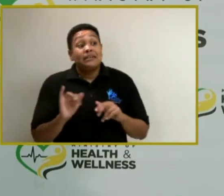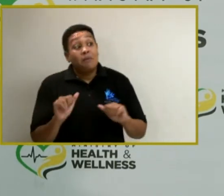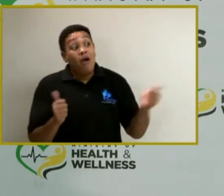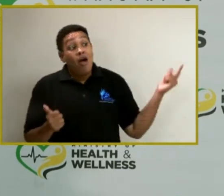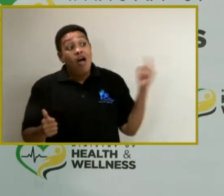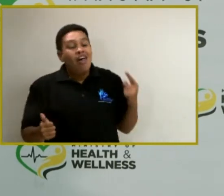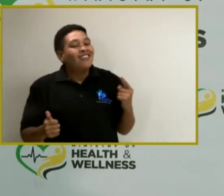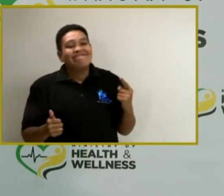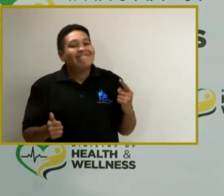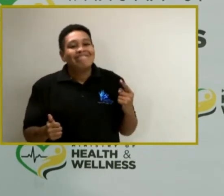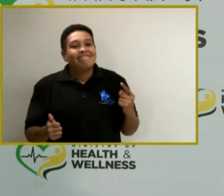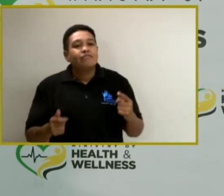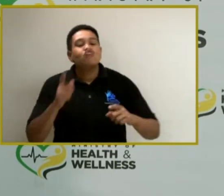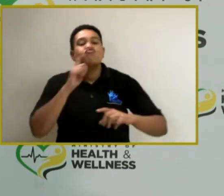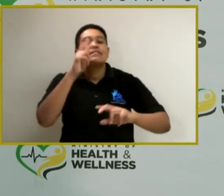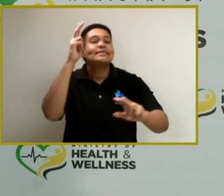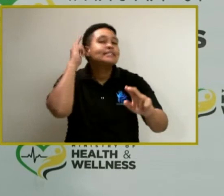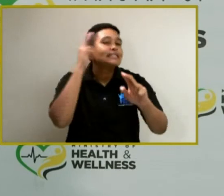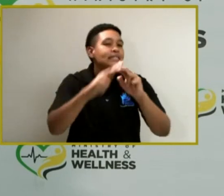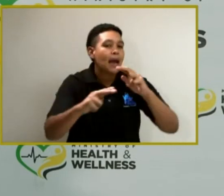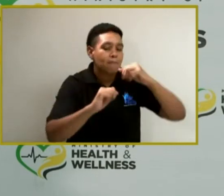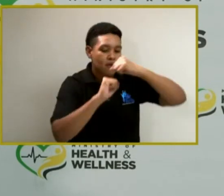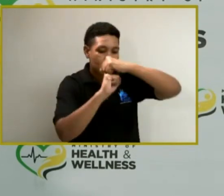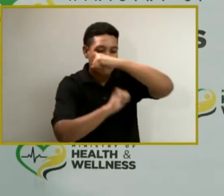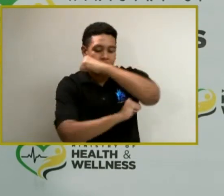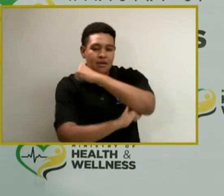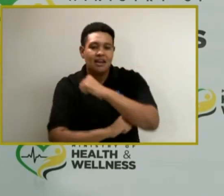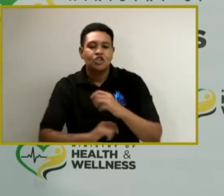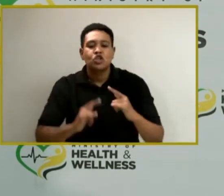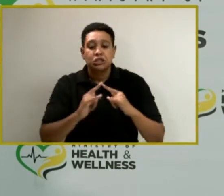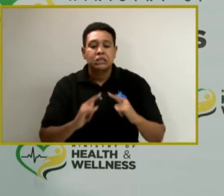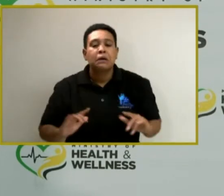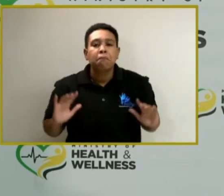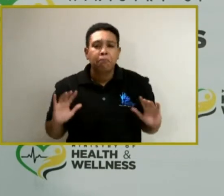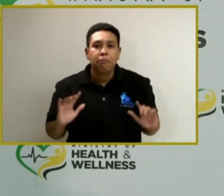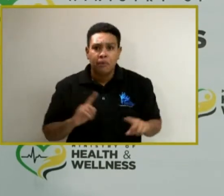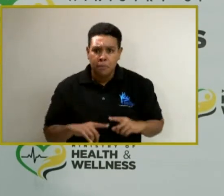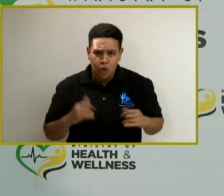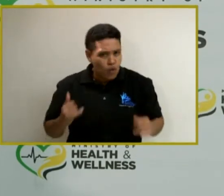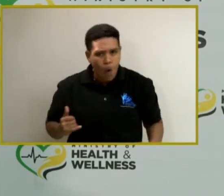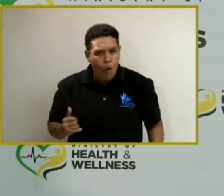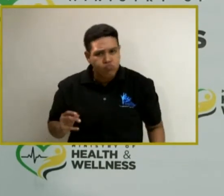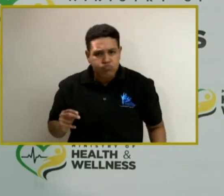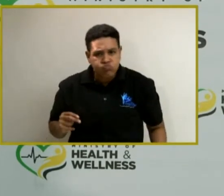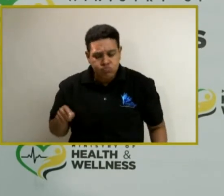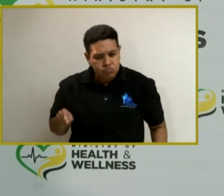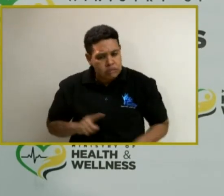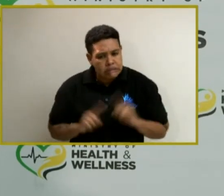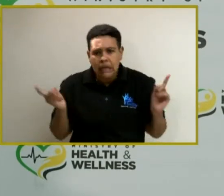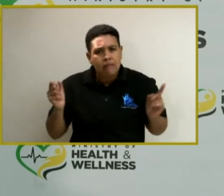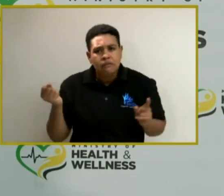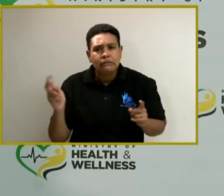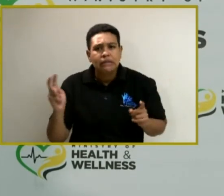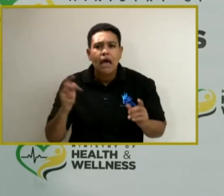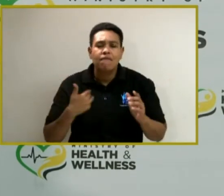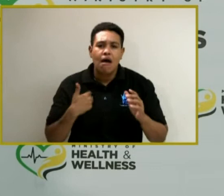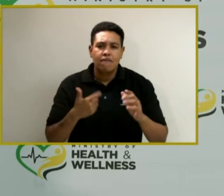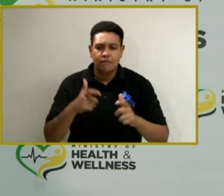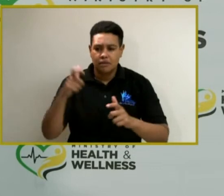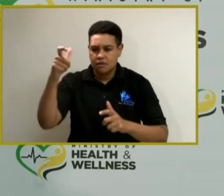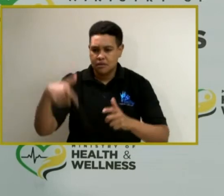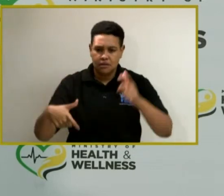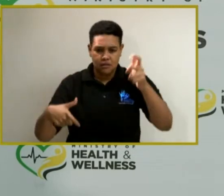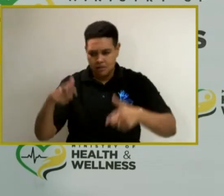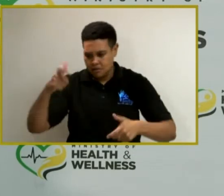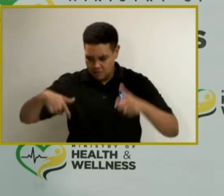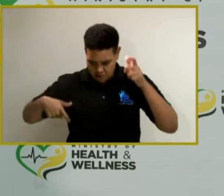just to create a temporary base and lay the tents. In this instance, the foundation was